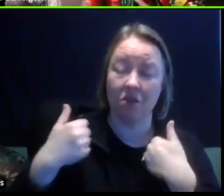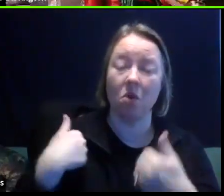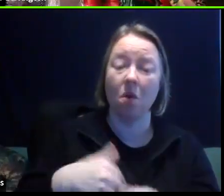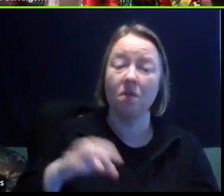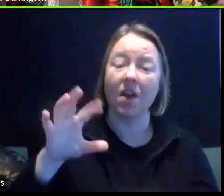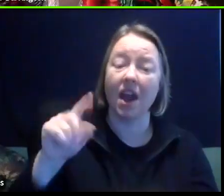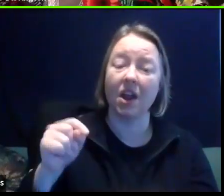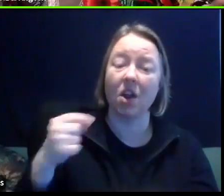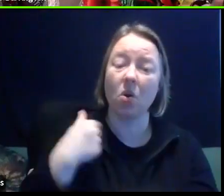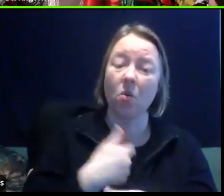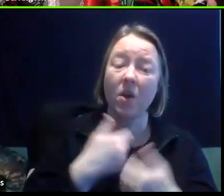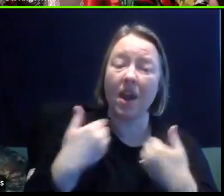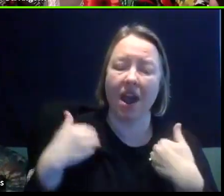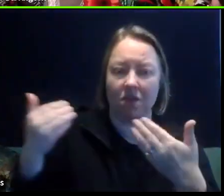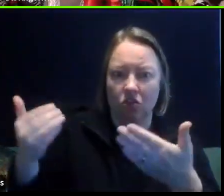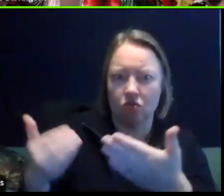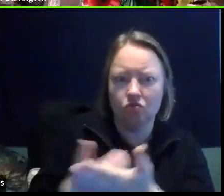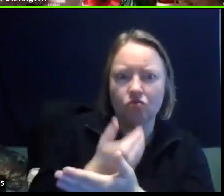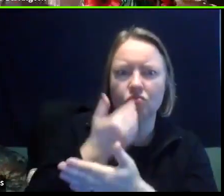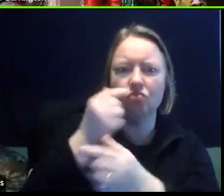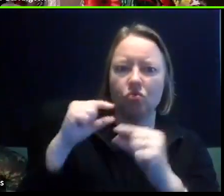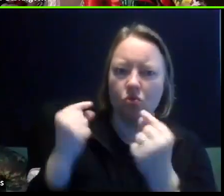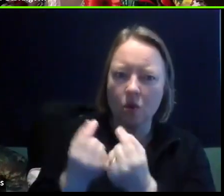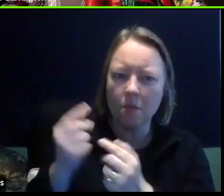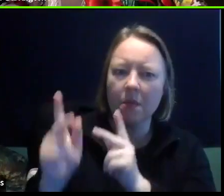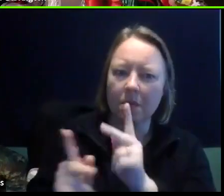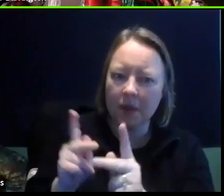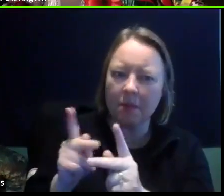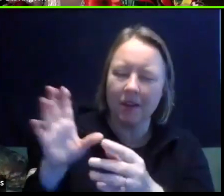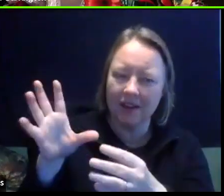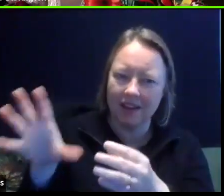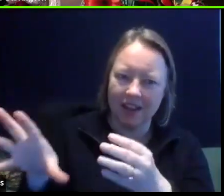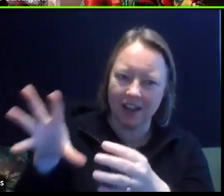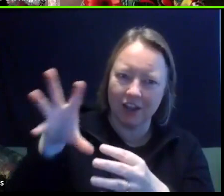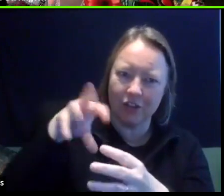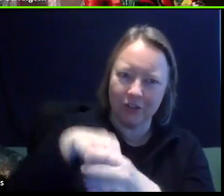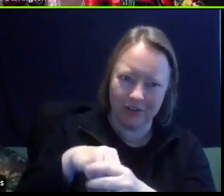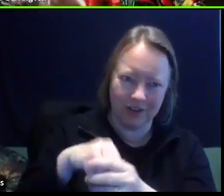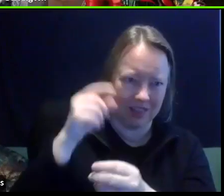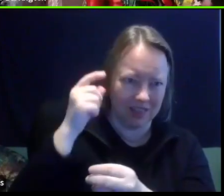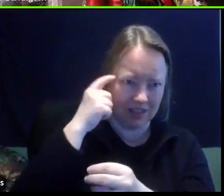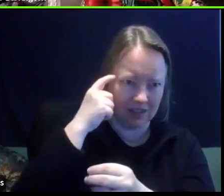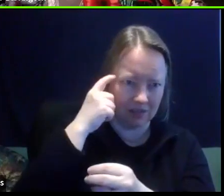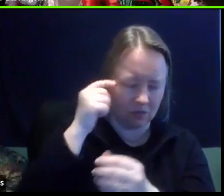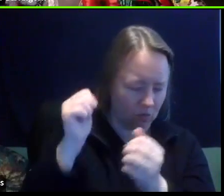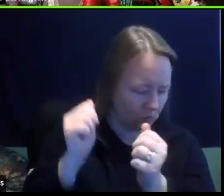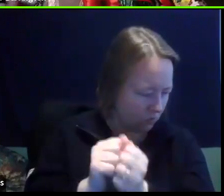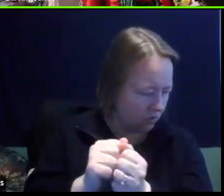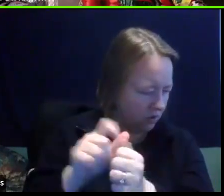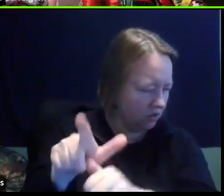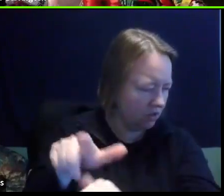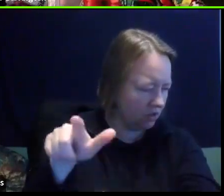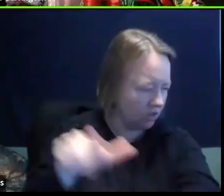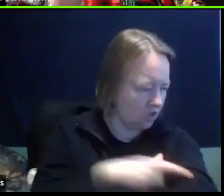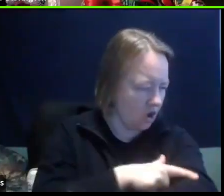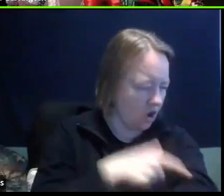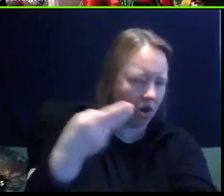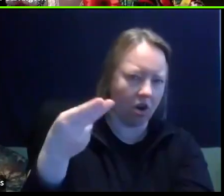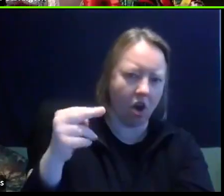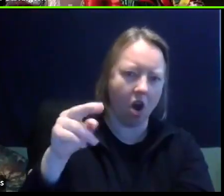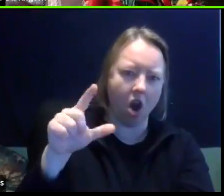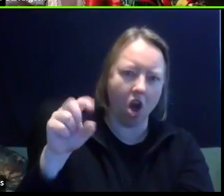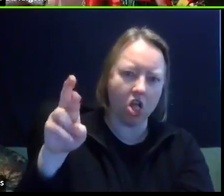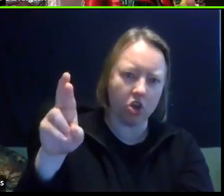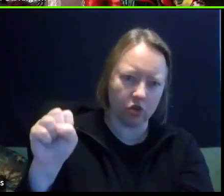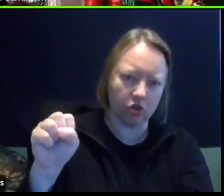we have a whole new group of people who have been added. I think we're at, with the long haulers, we're at